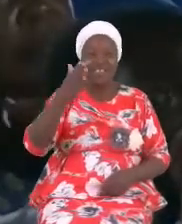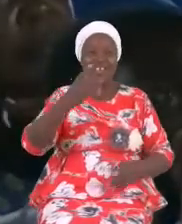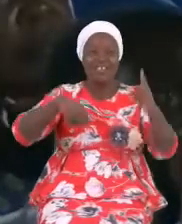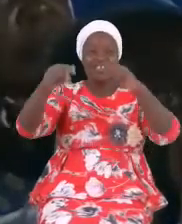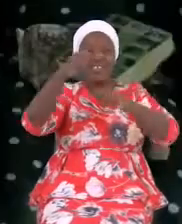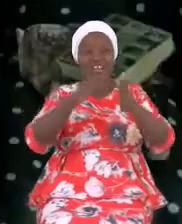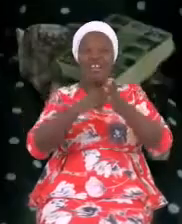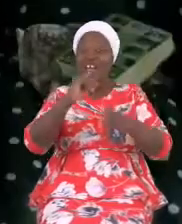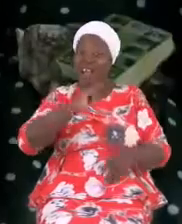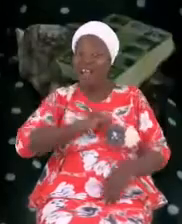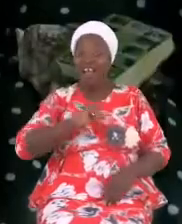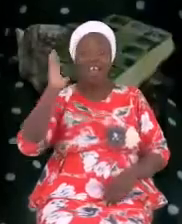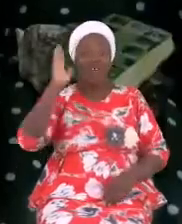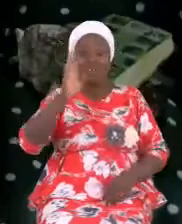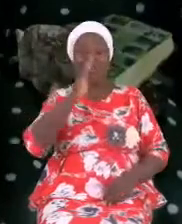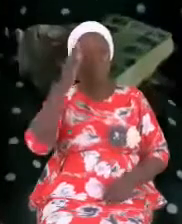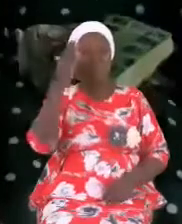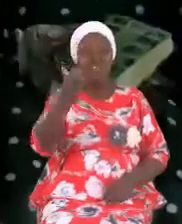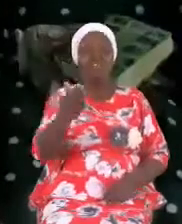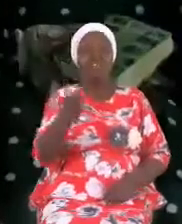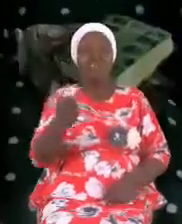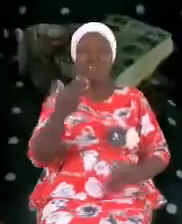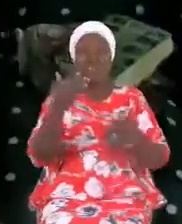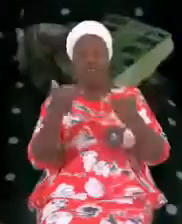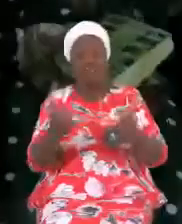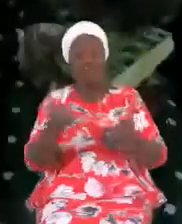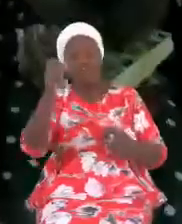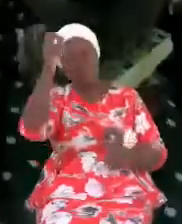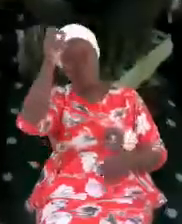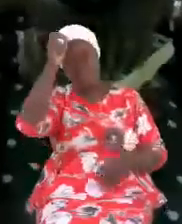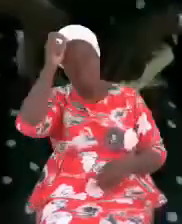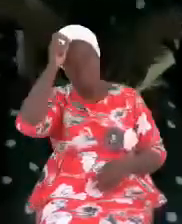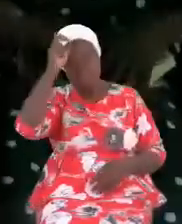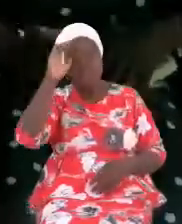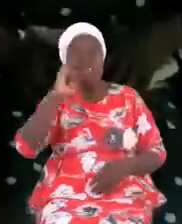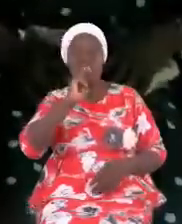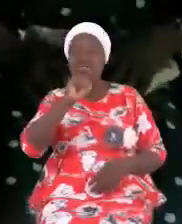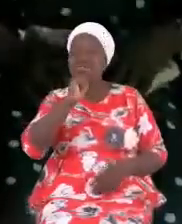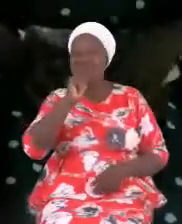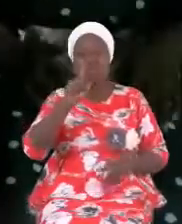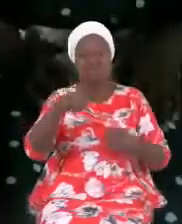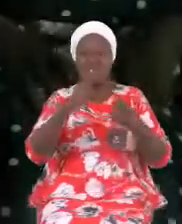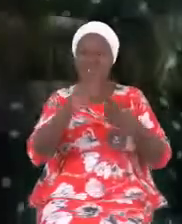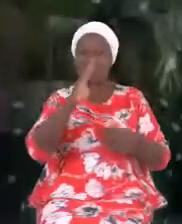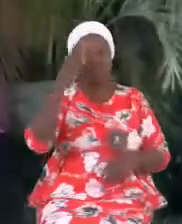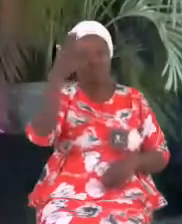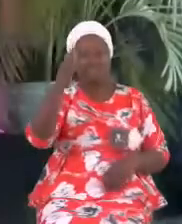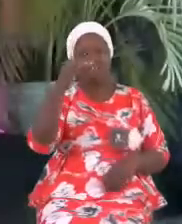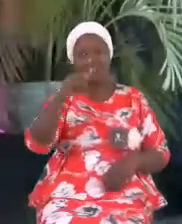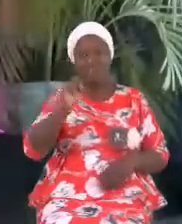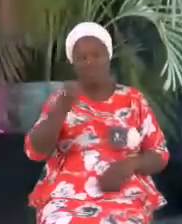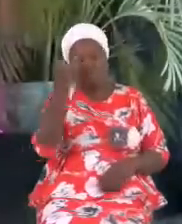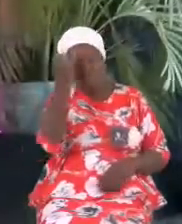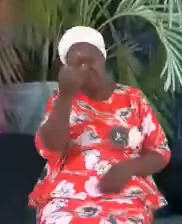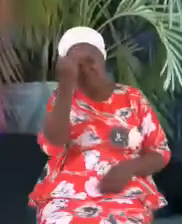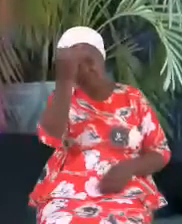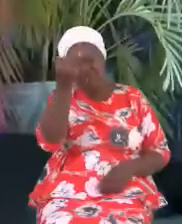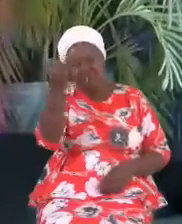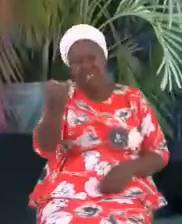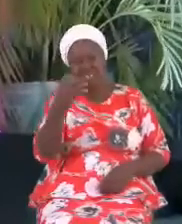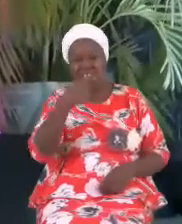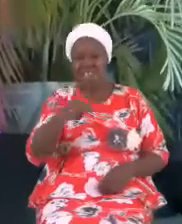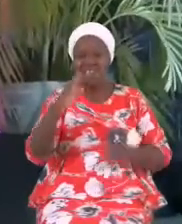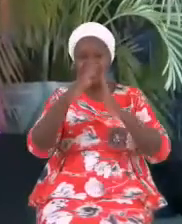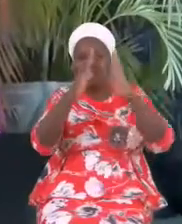be there. Now, Satan is not going to be there. Can you imagine a city, a